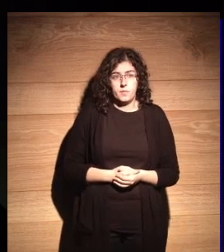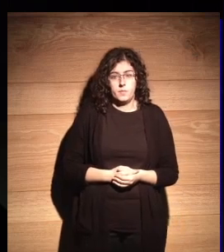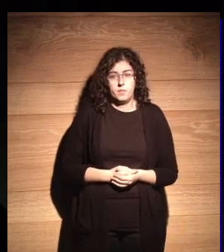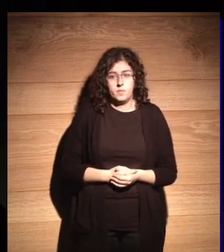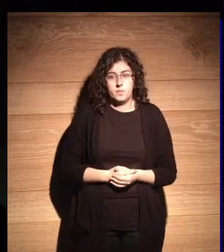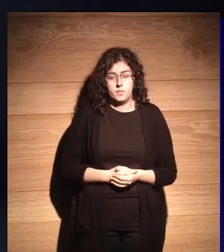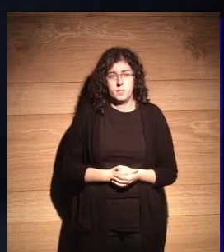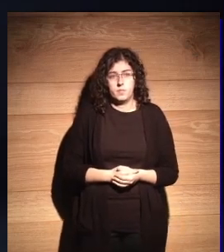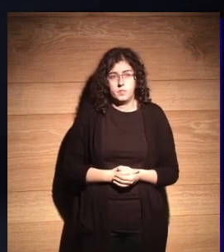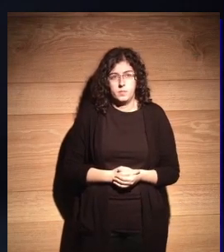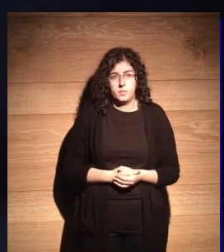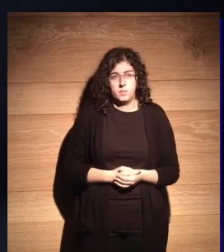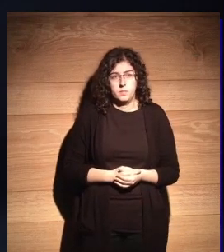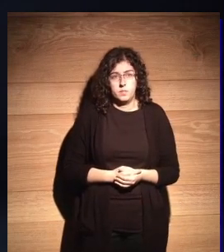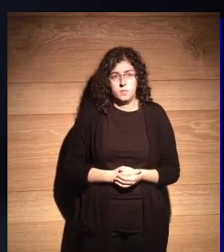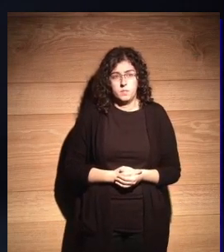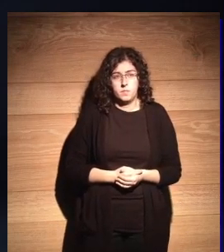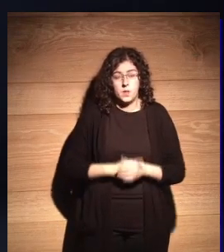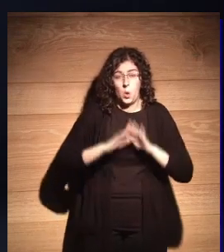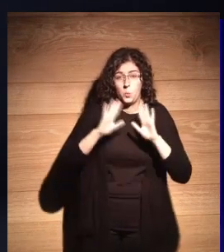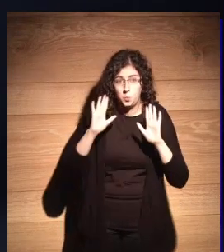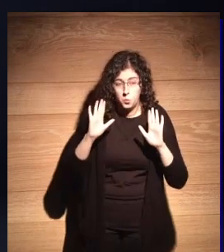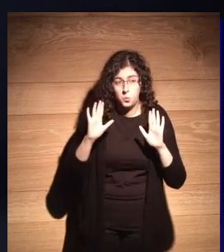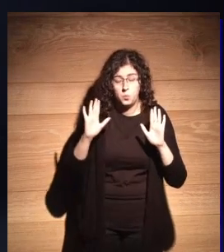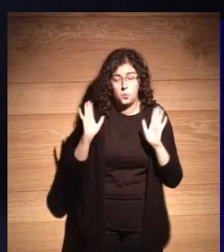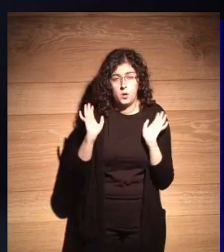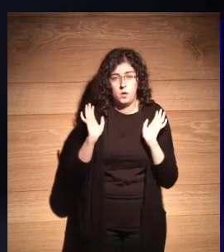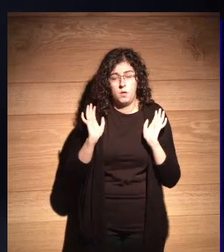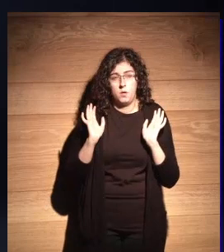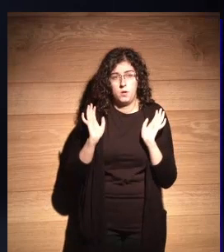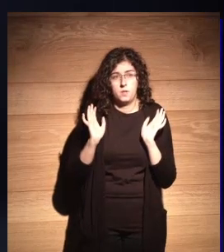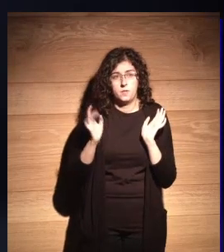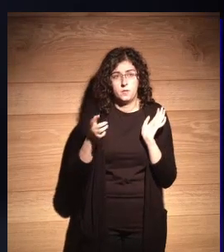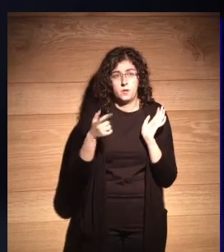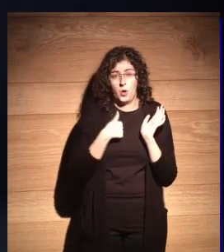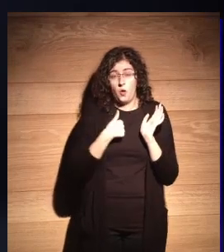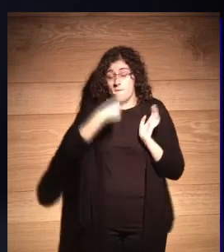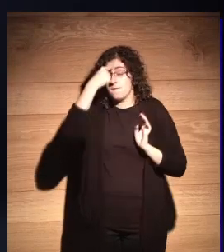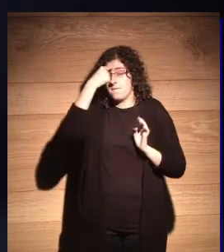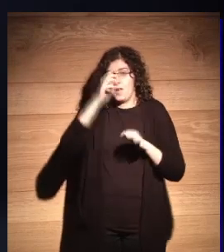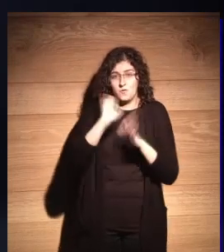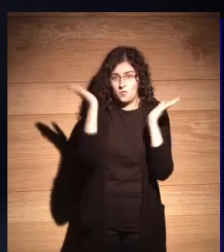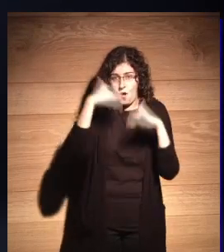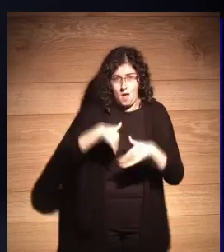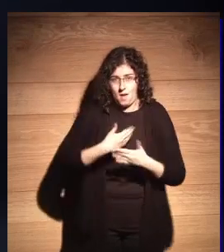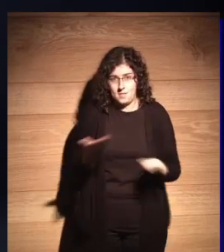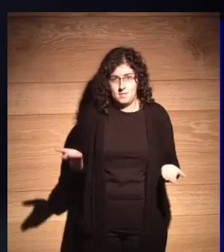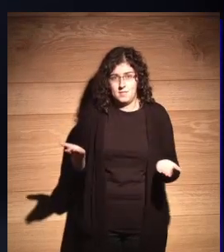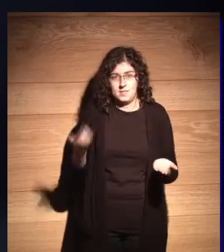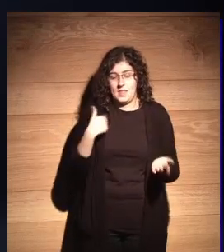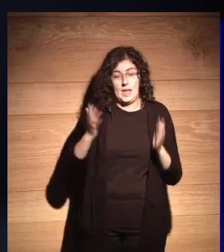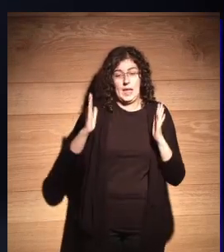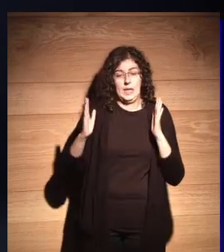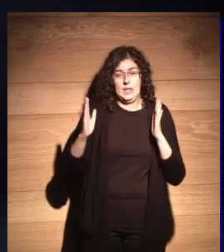Well, I have no. First of all, I have no nostalgia for film at all. Zero.